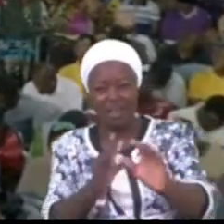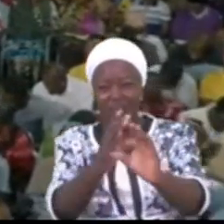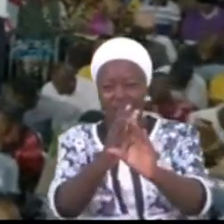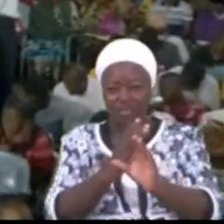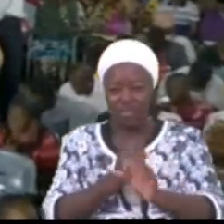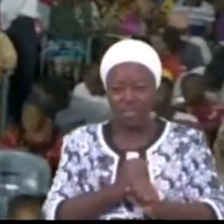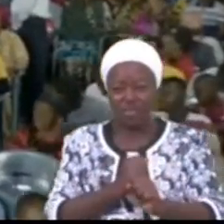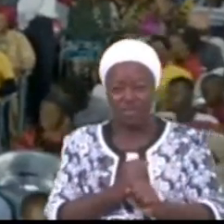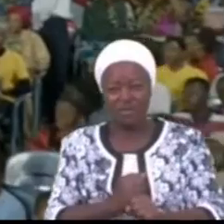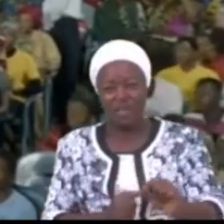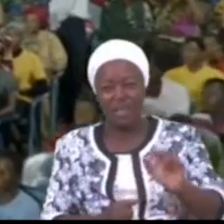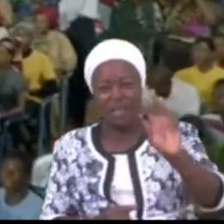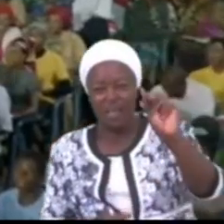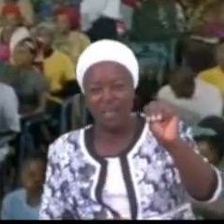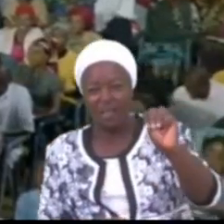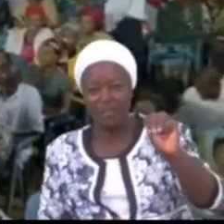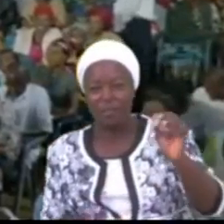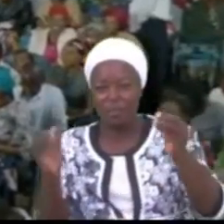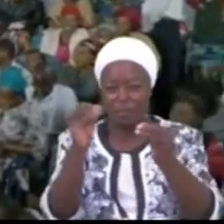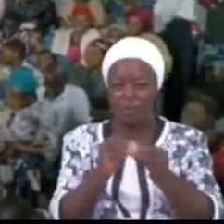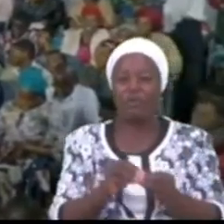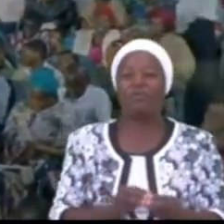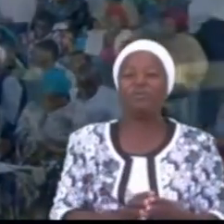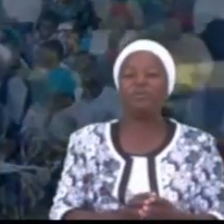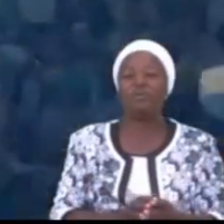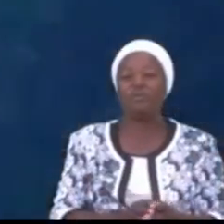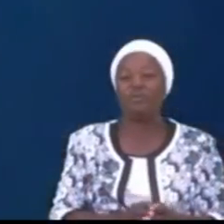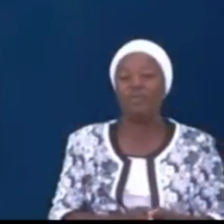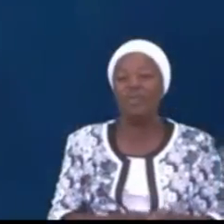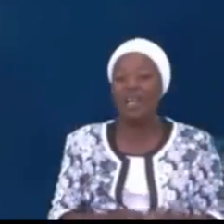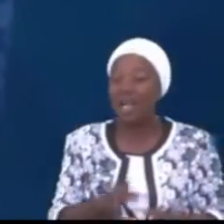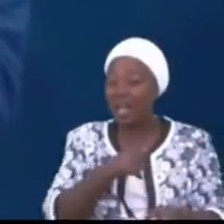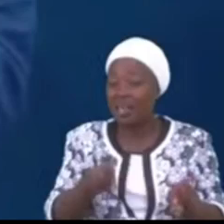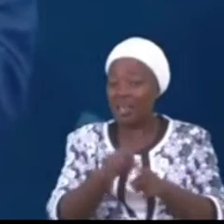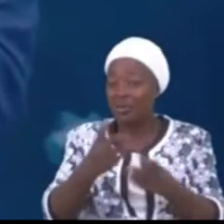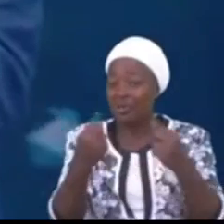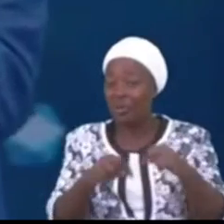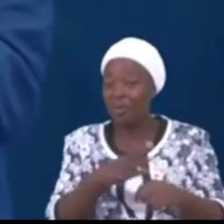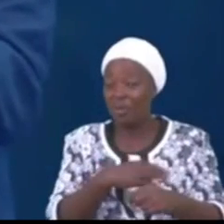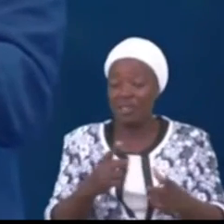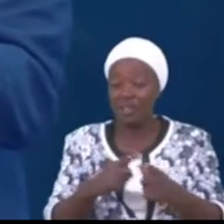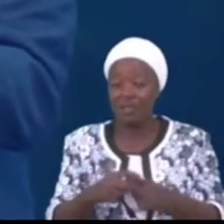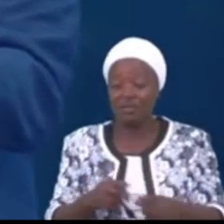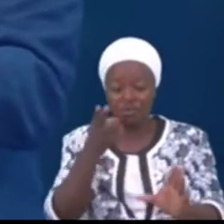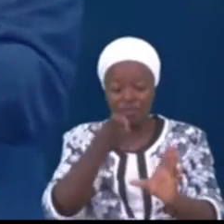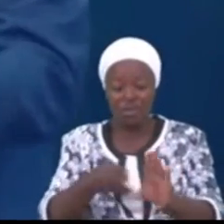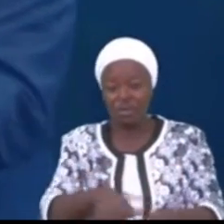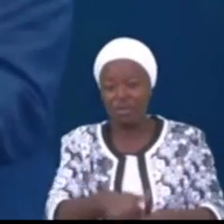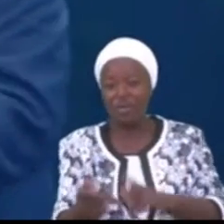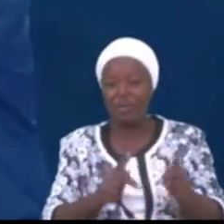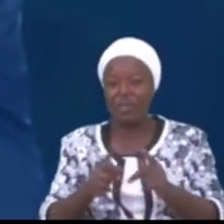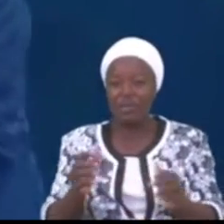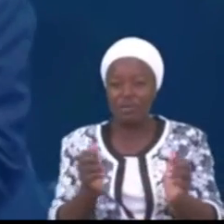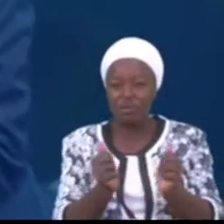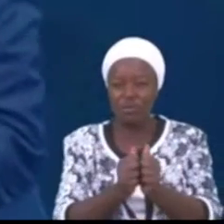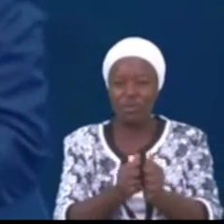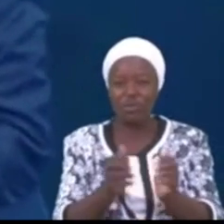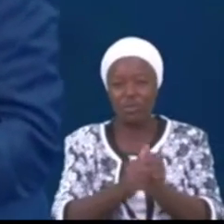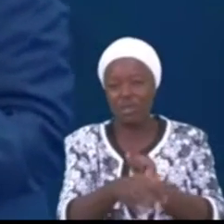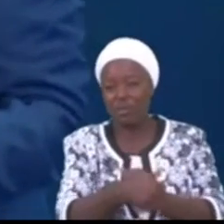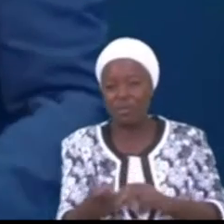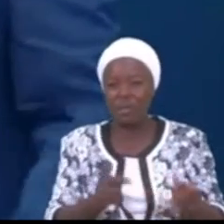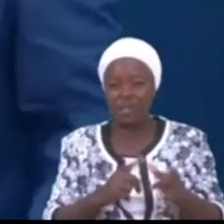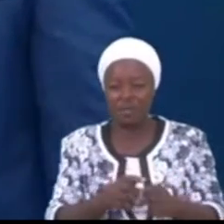you come and you join other people, and you are with other people, and you are together